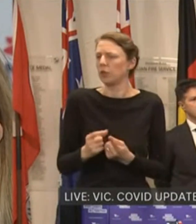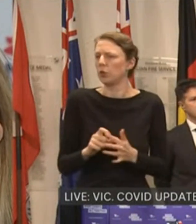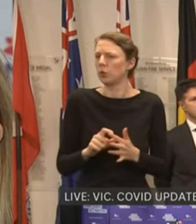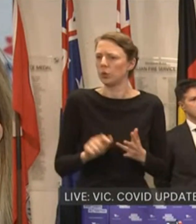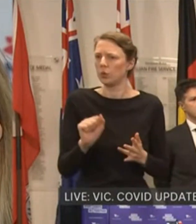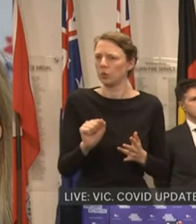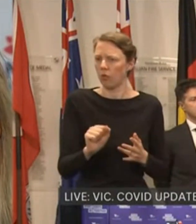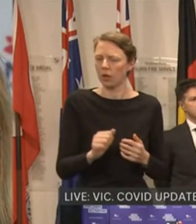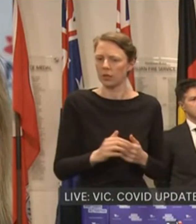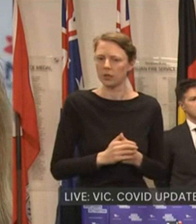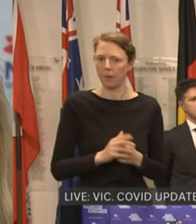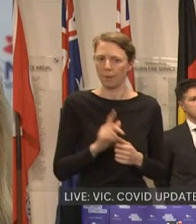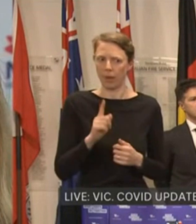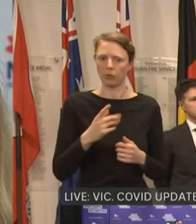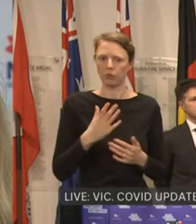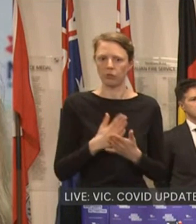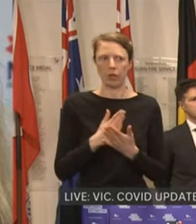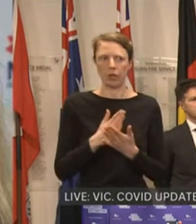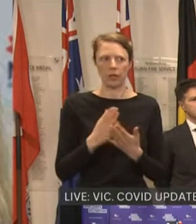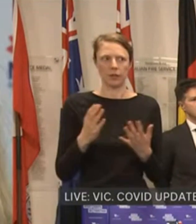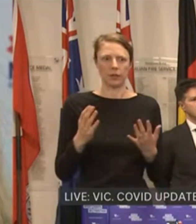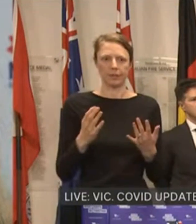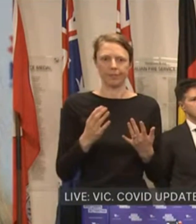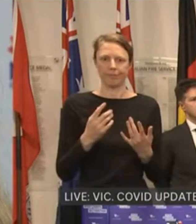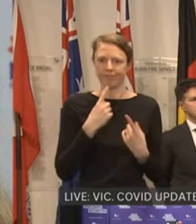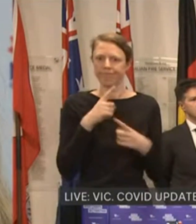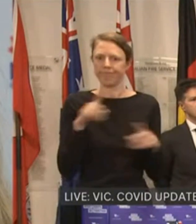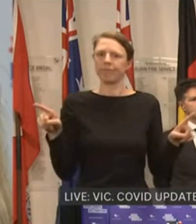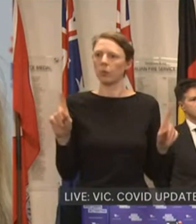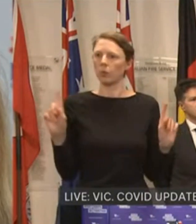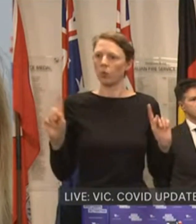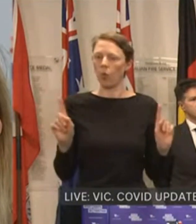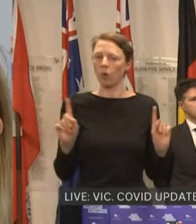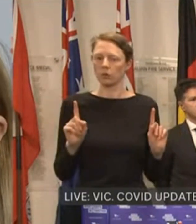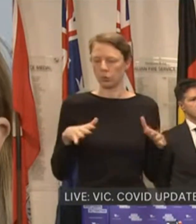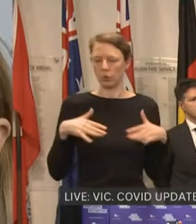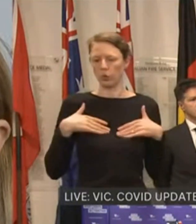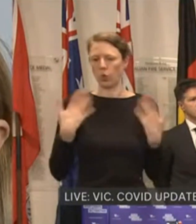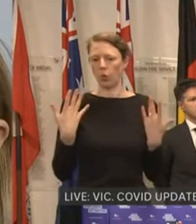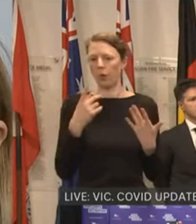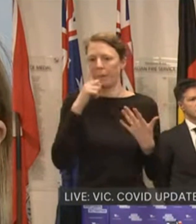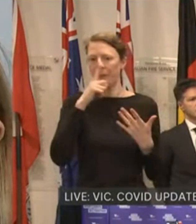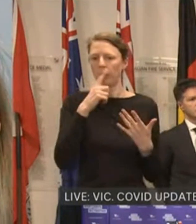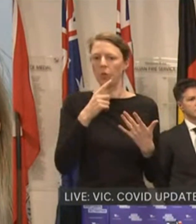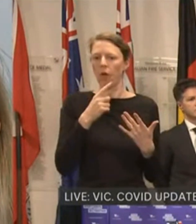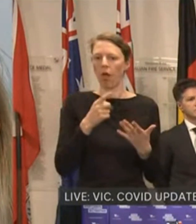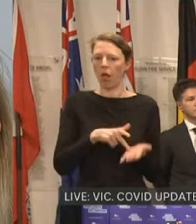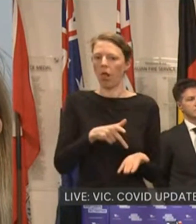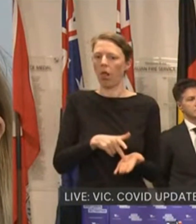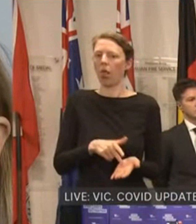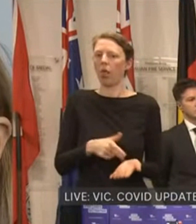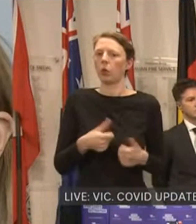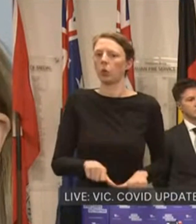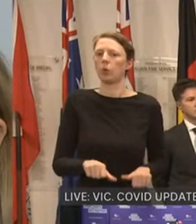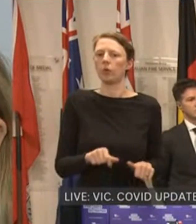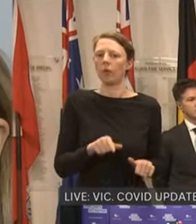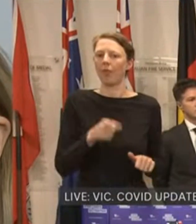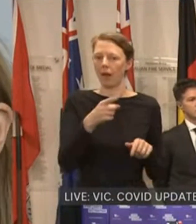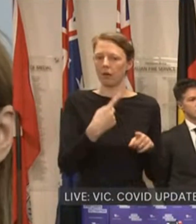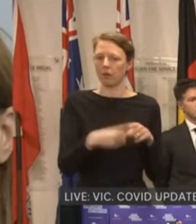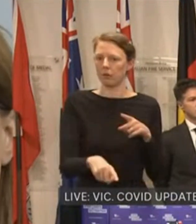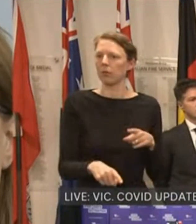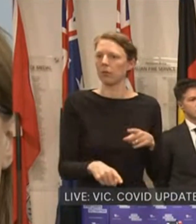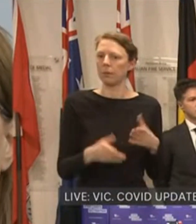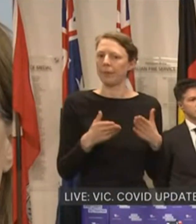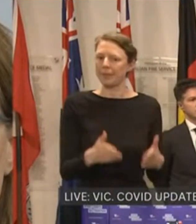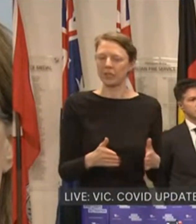Cases, are they connected to the cluster in Crossroads? Or so what we've noticed is that there are some people, of the cases,